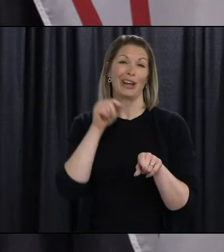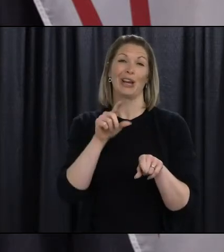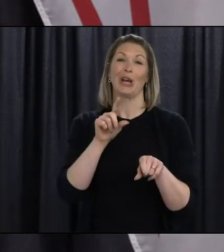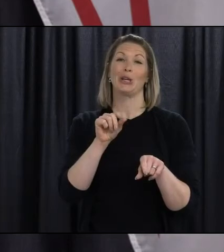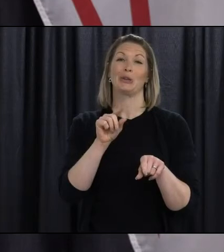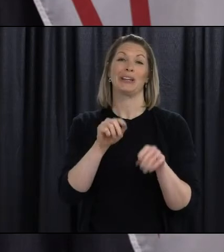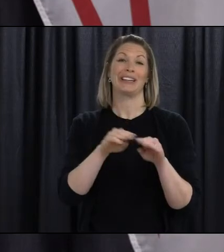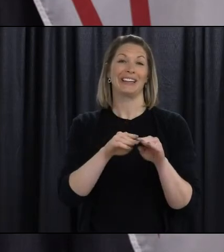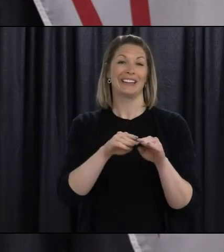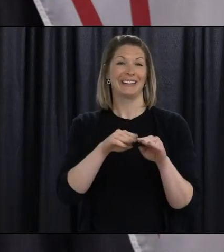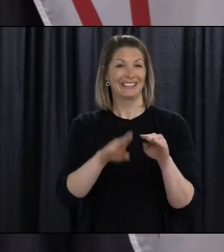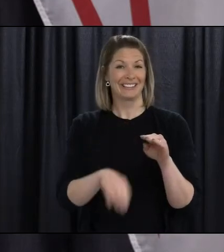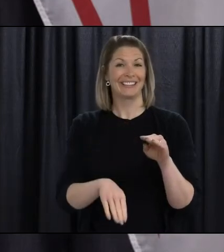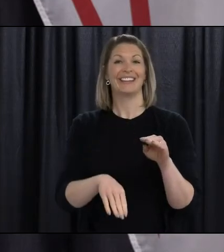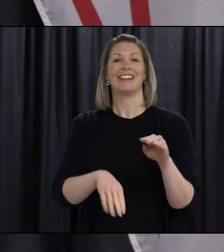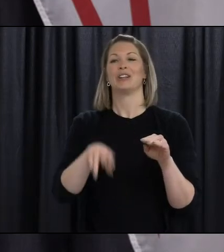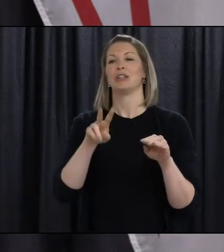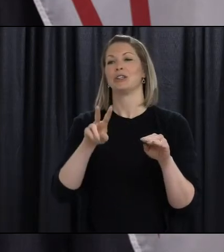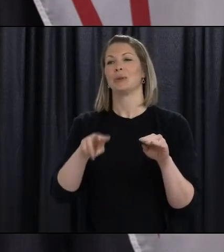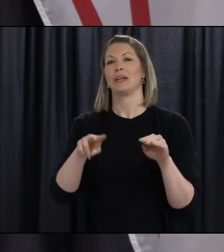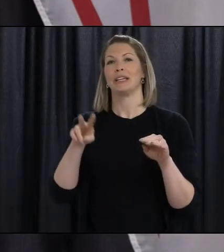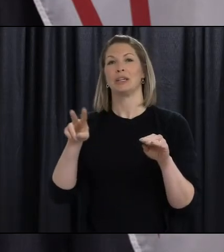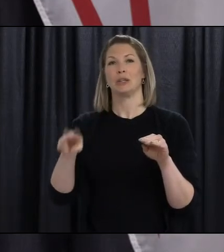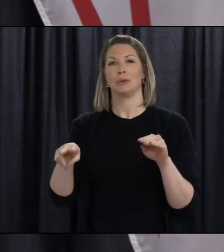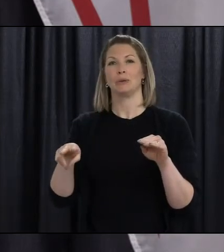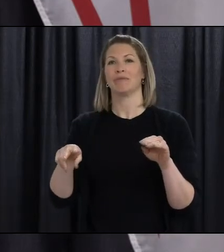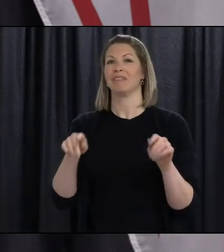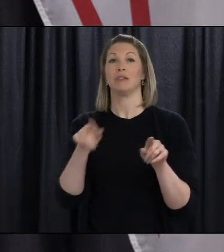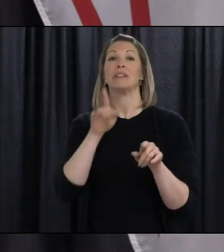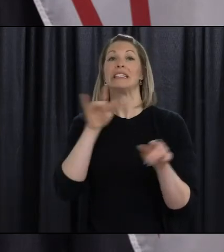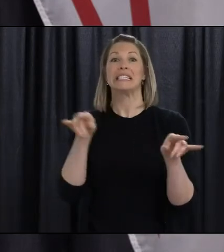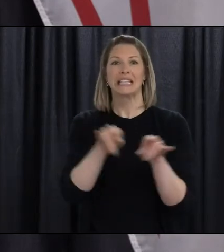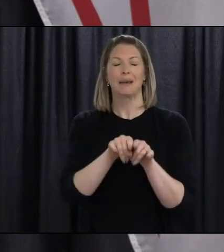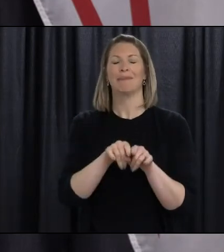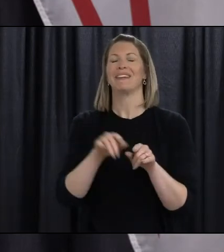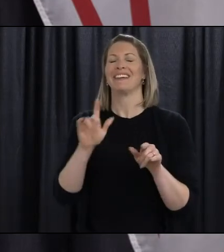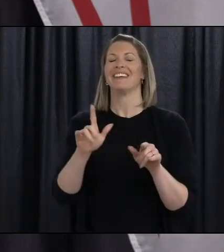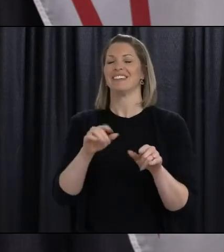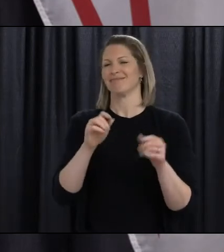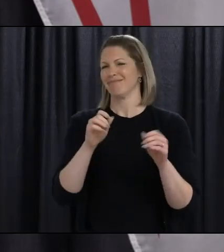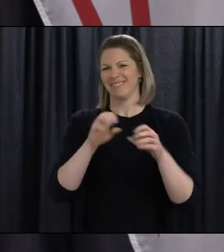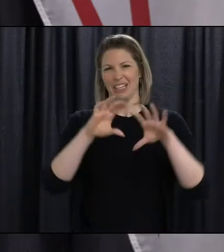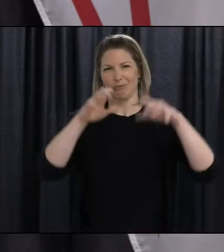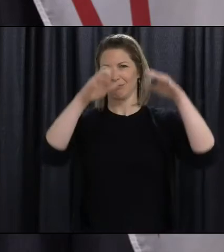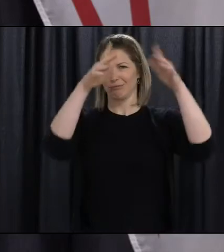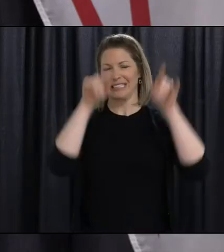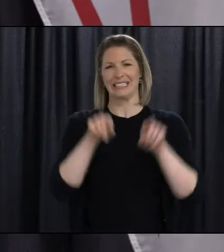are in hospital due to the virus. Of these patients, 1 is in intensive care.